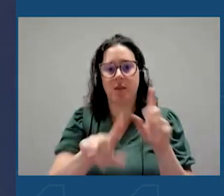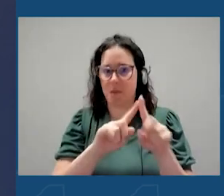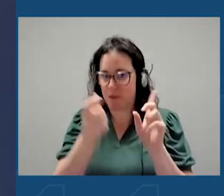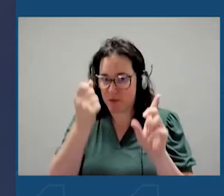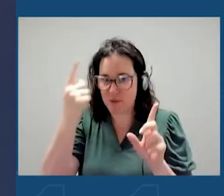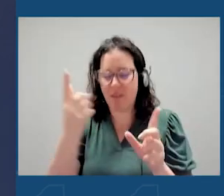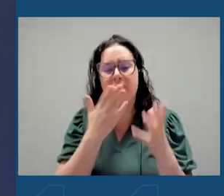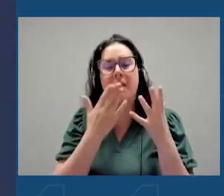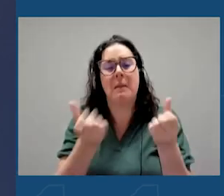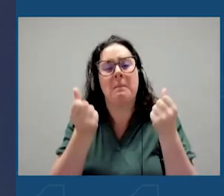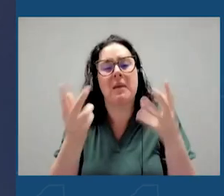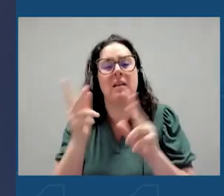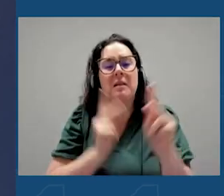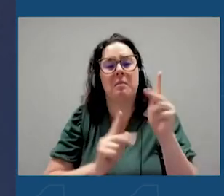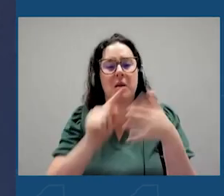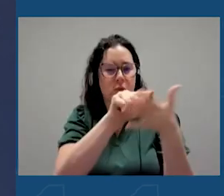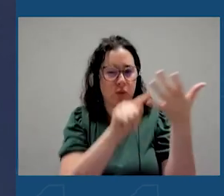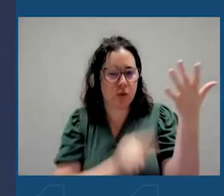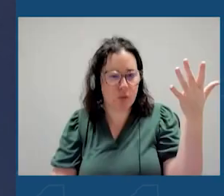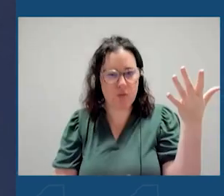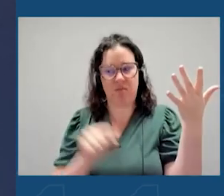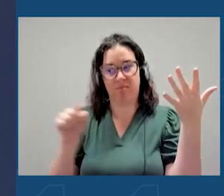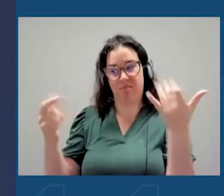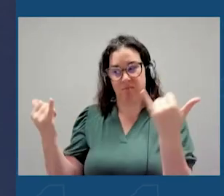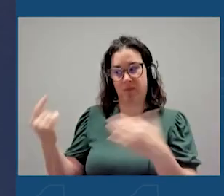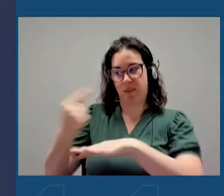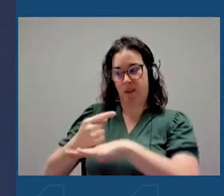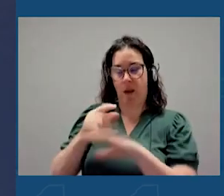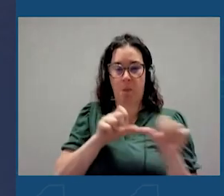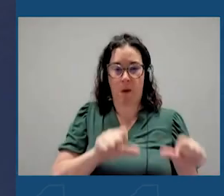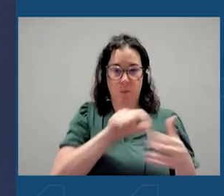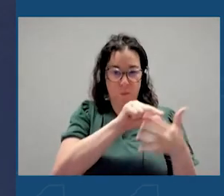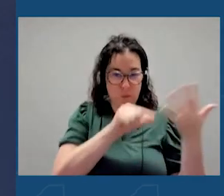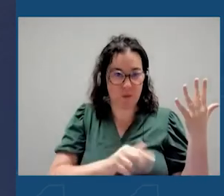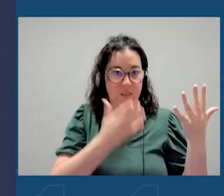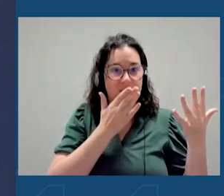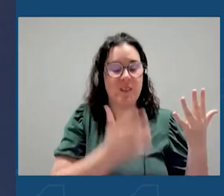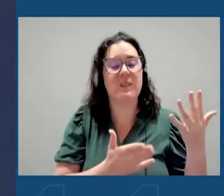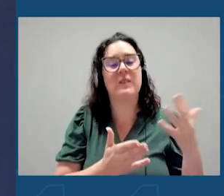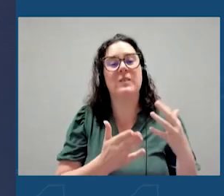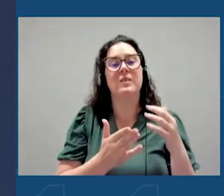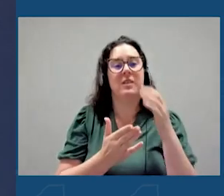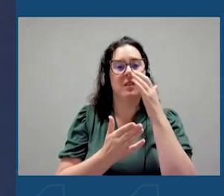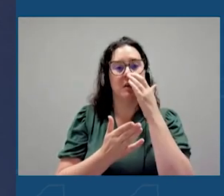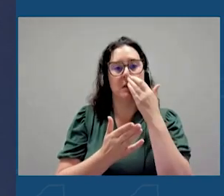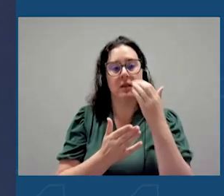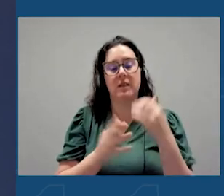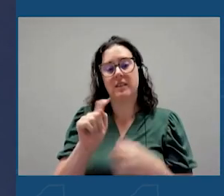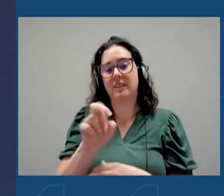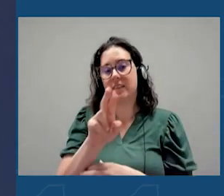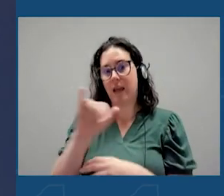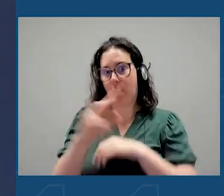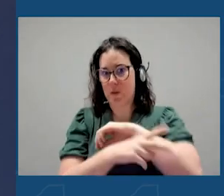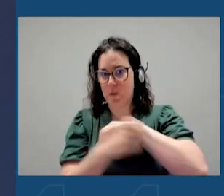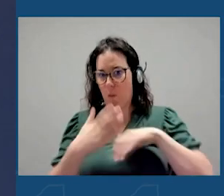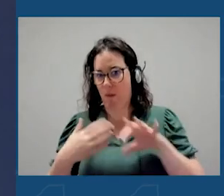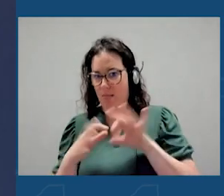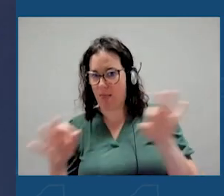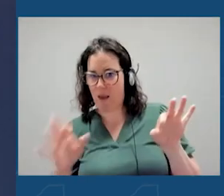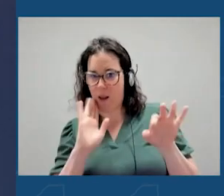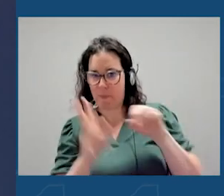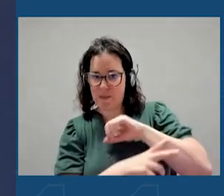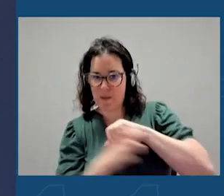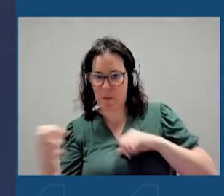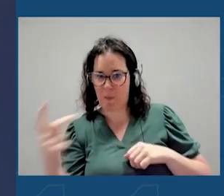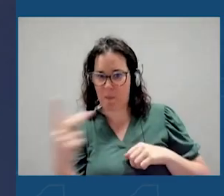this day what it is. And I'm going to steal the line that Terry stole from me, which is a powerful one for